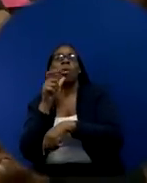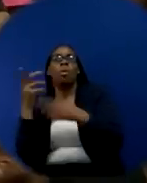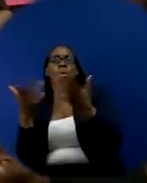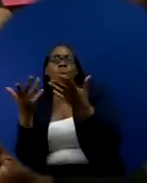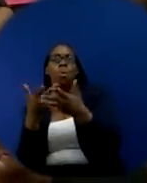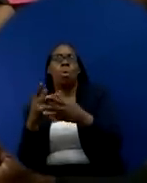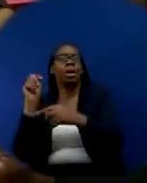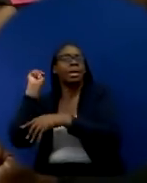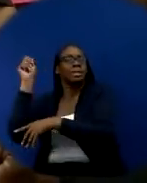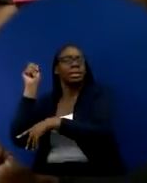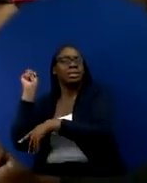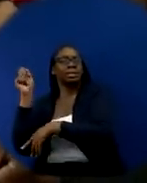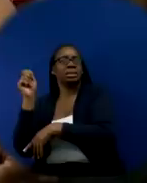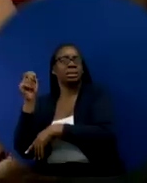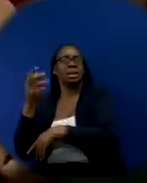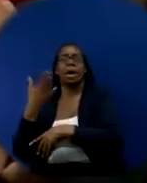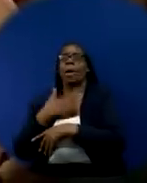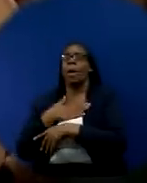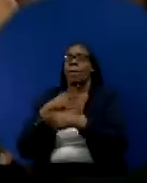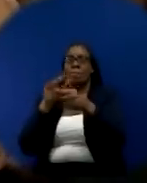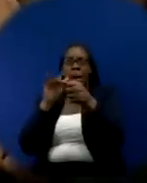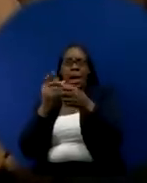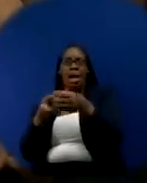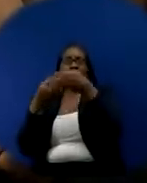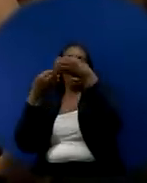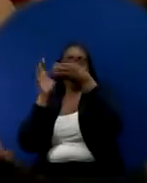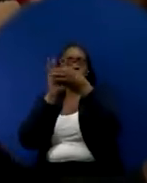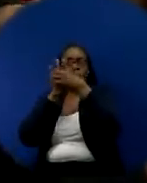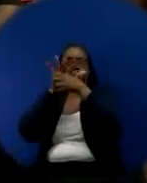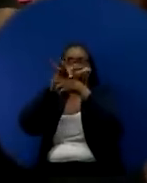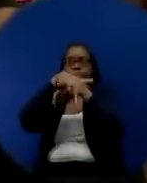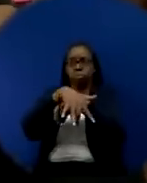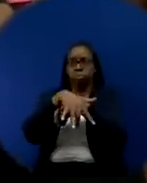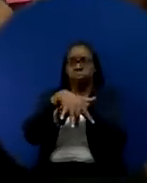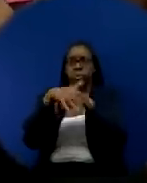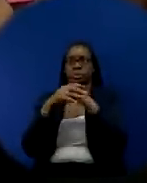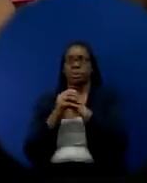in Psalm 23, my cup running over.